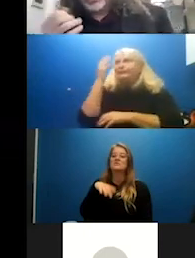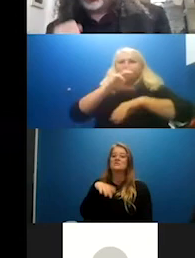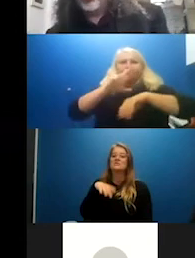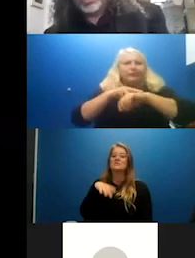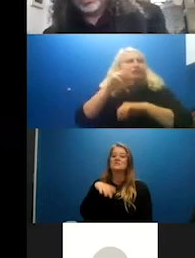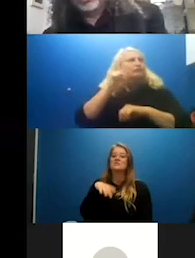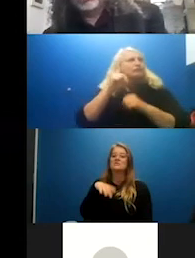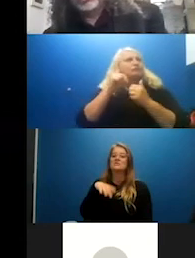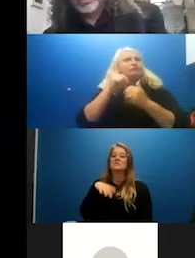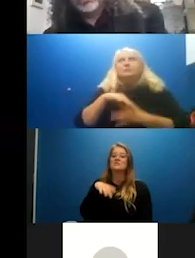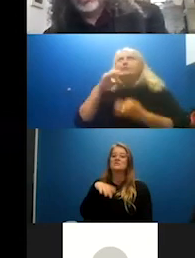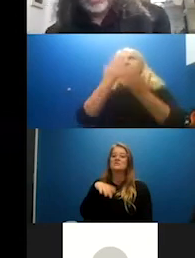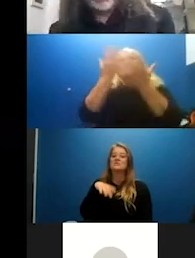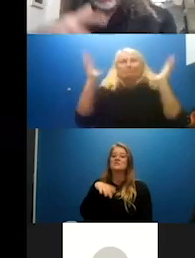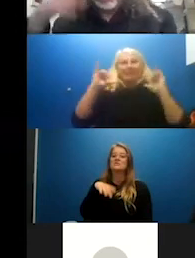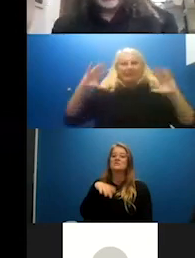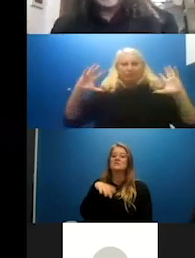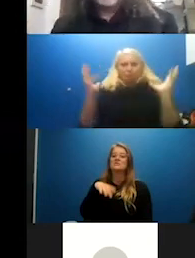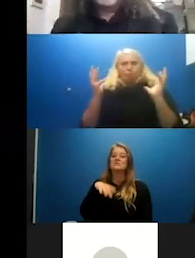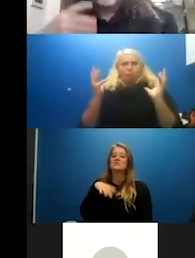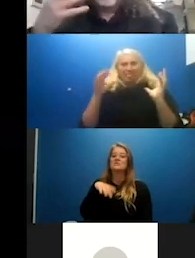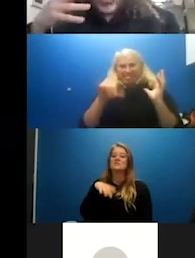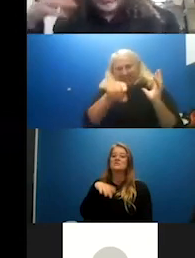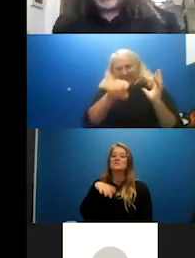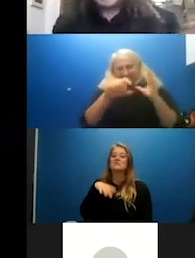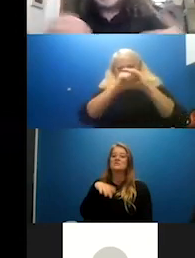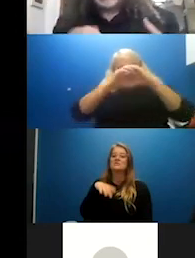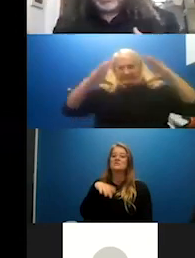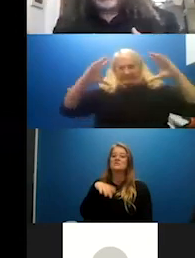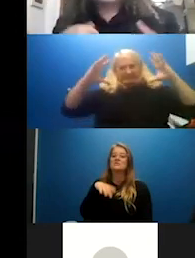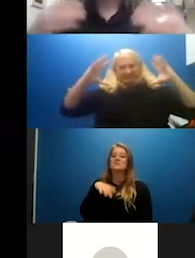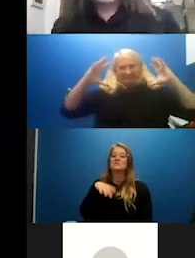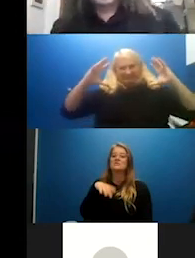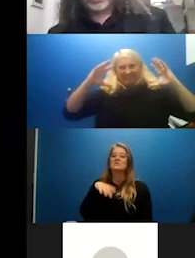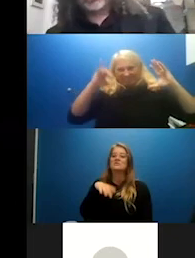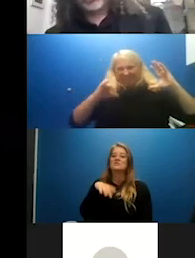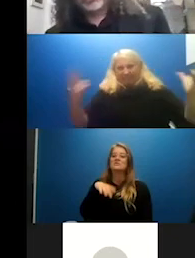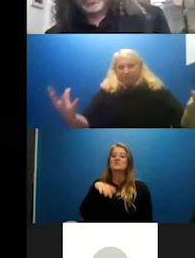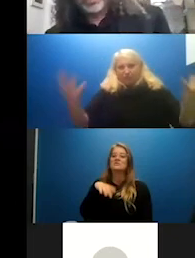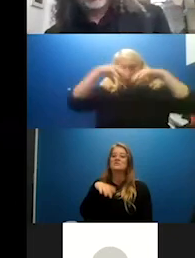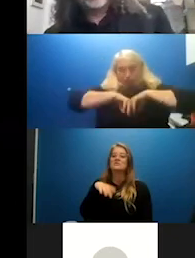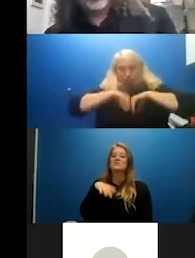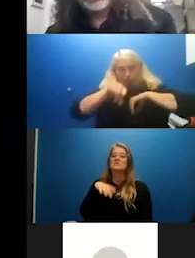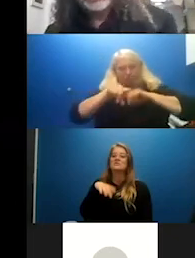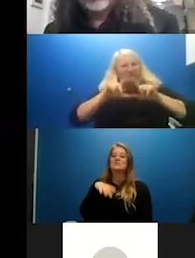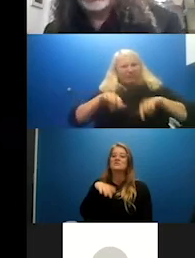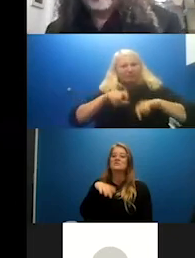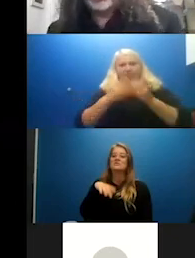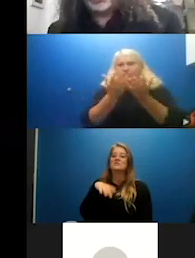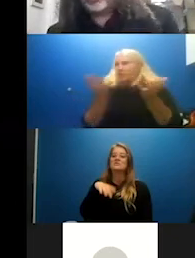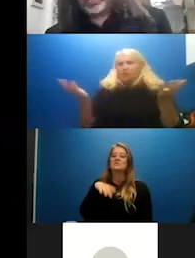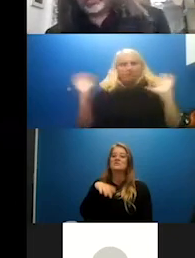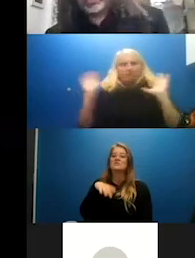This is who we are. When you make that list, though all of that is inside you as much as outside of you. The whole idea that we're a